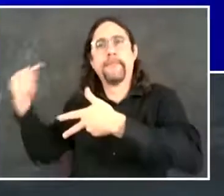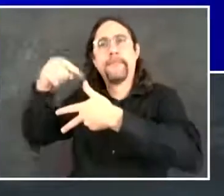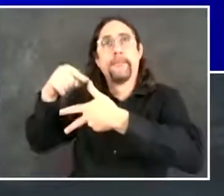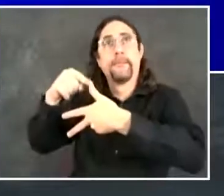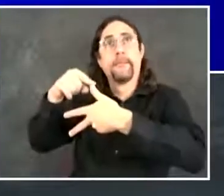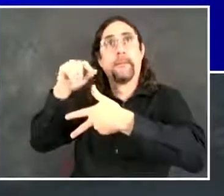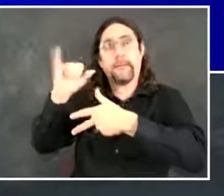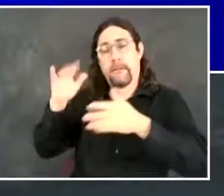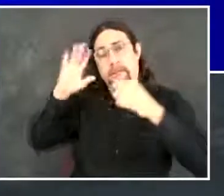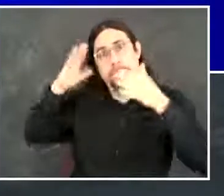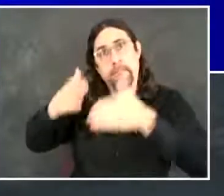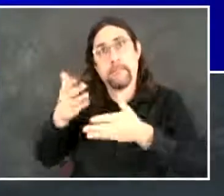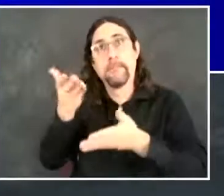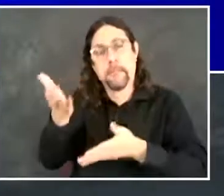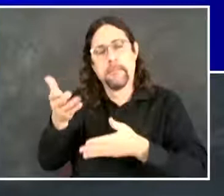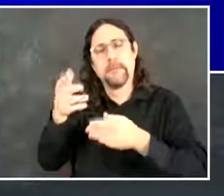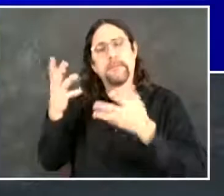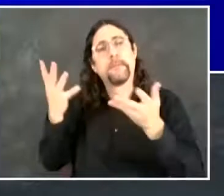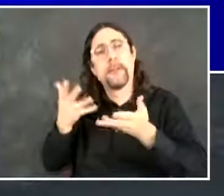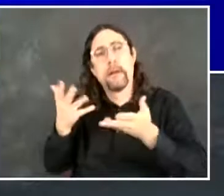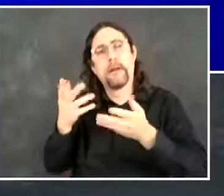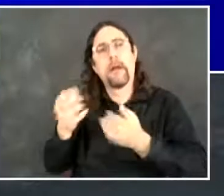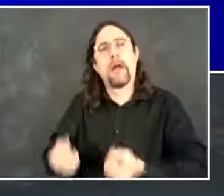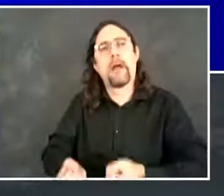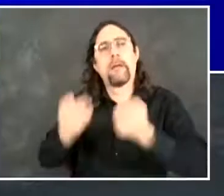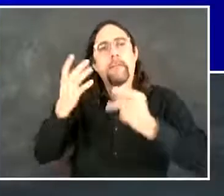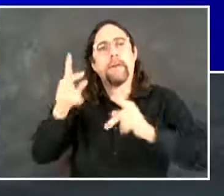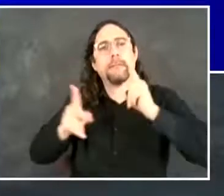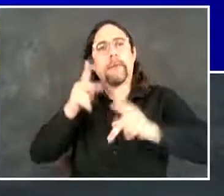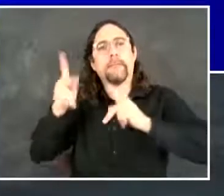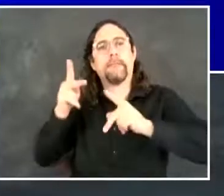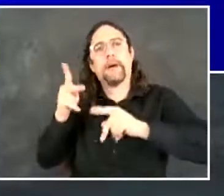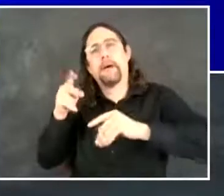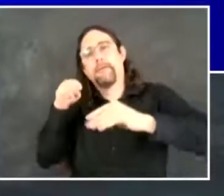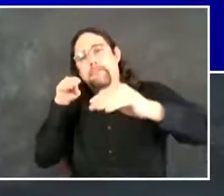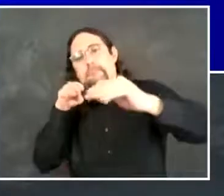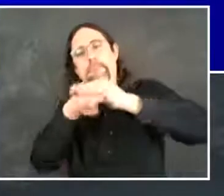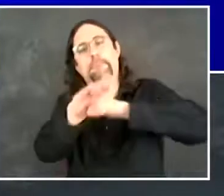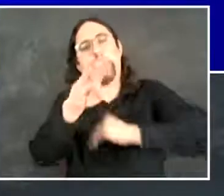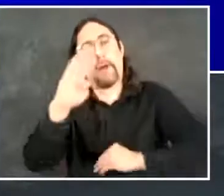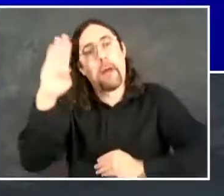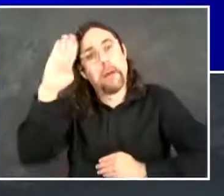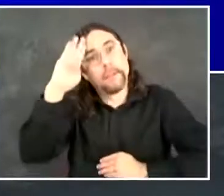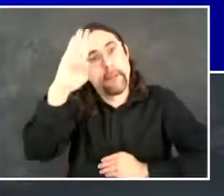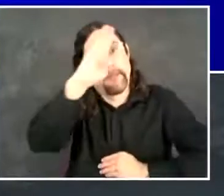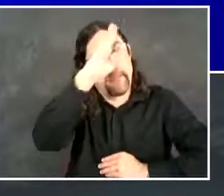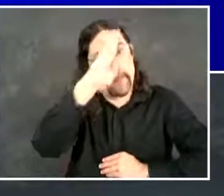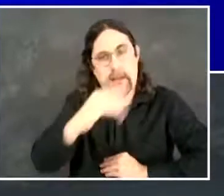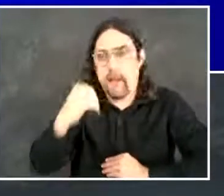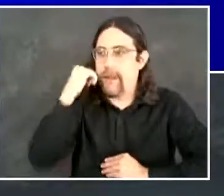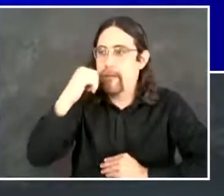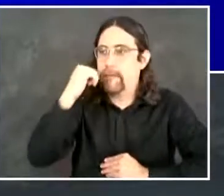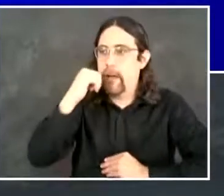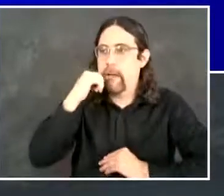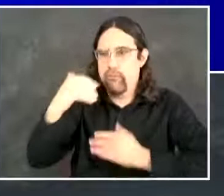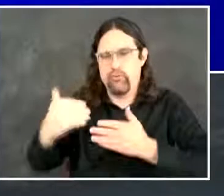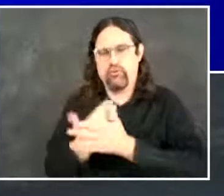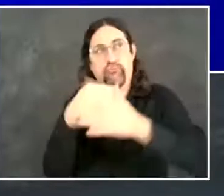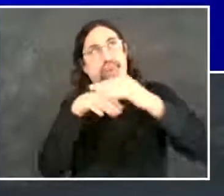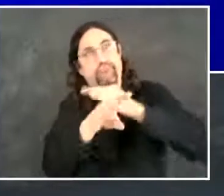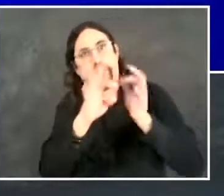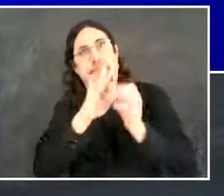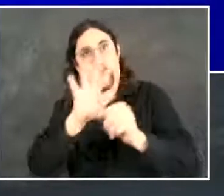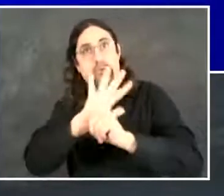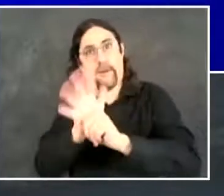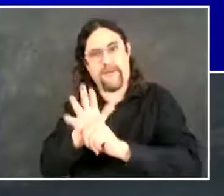very striking, and you see it and you get very hopeful. And you should be hopeful, but you should also be sober about the larger reality at the